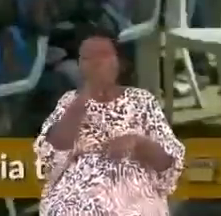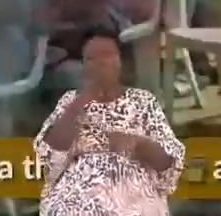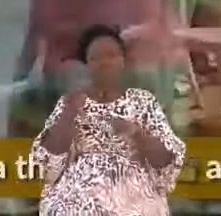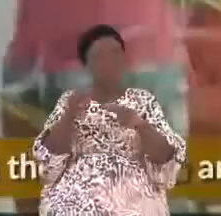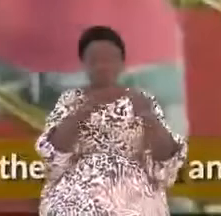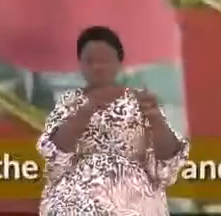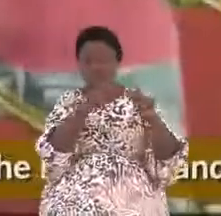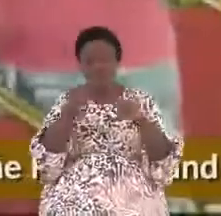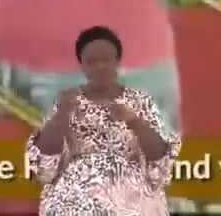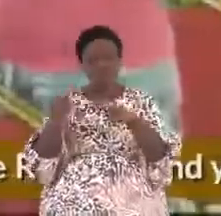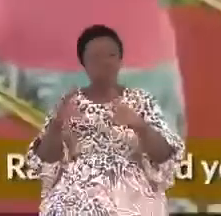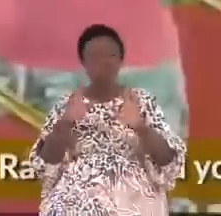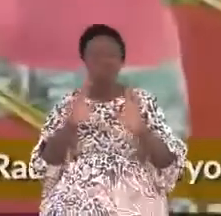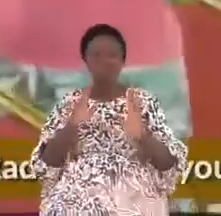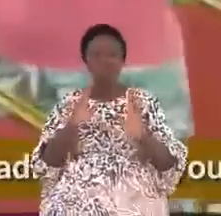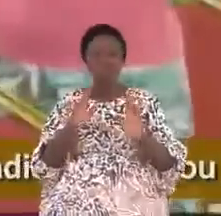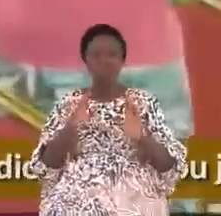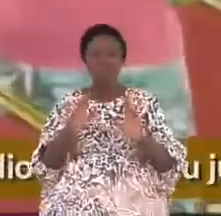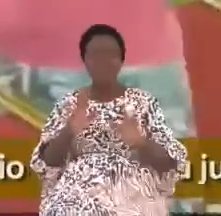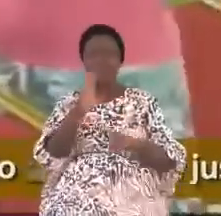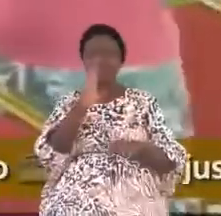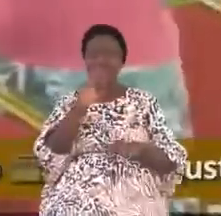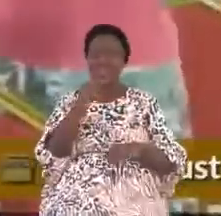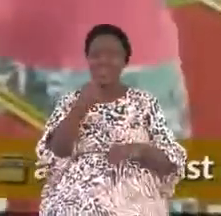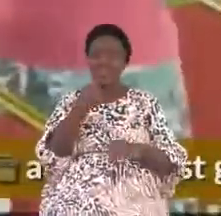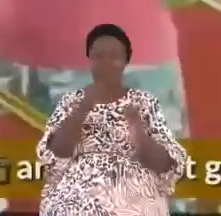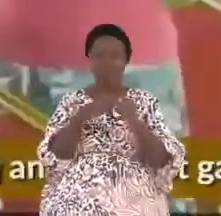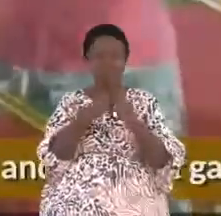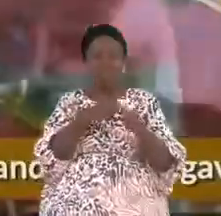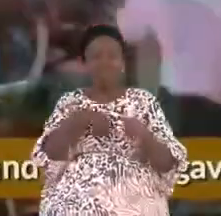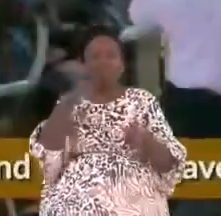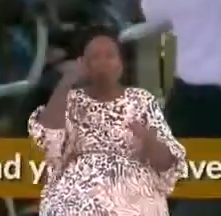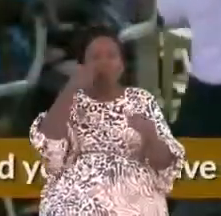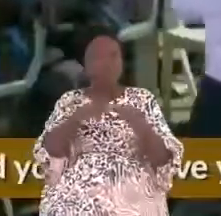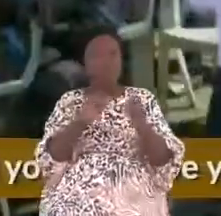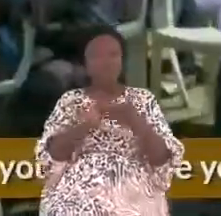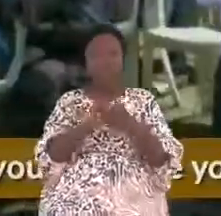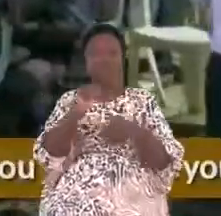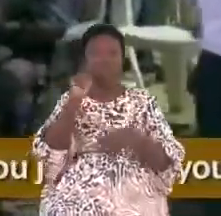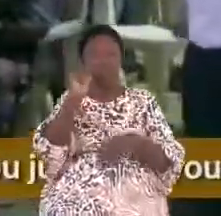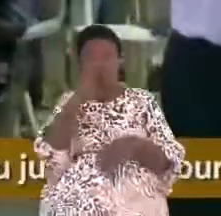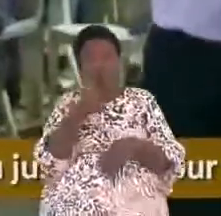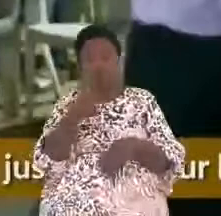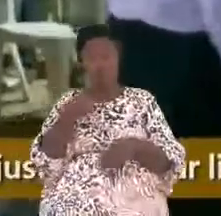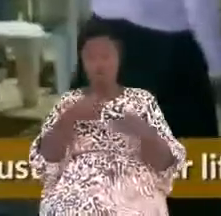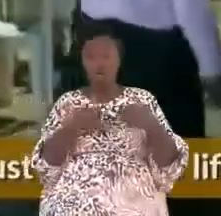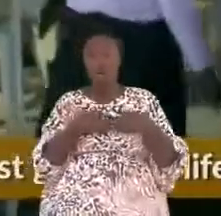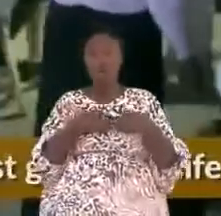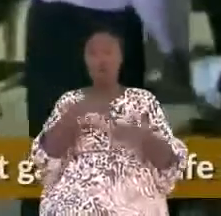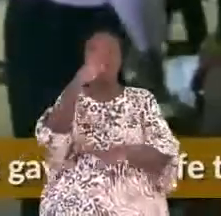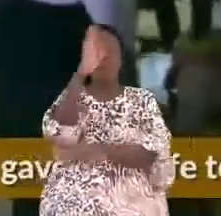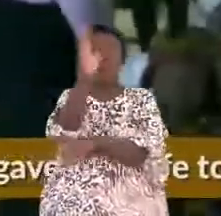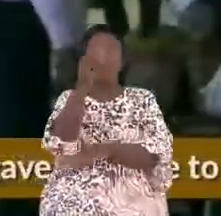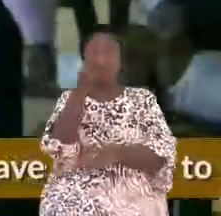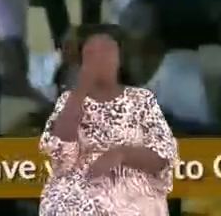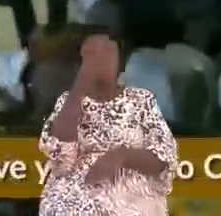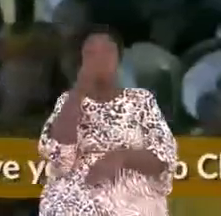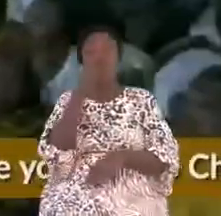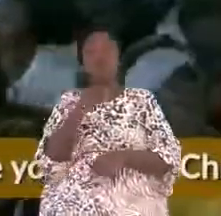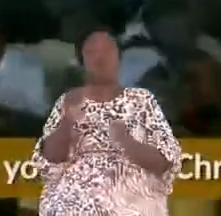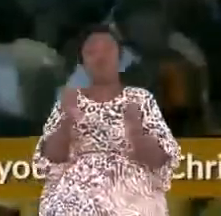it by 3 p.m we shall have lunch hour with jesus by 3 p.m tomorrow